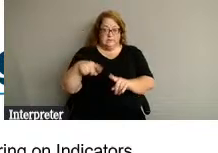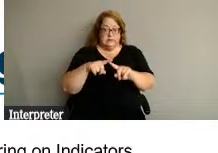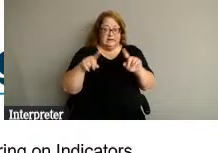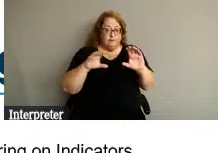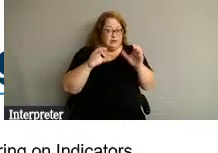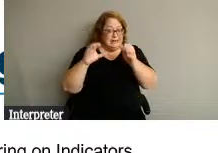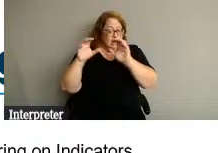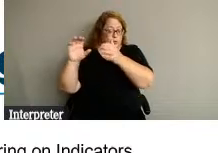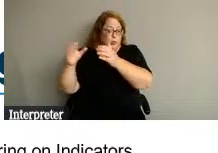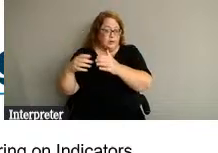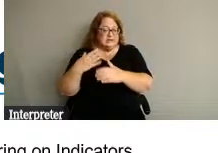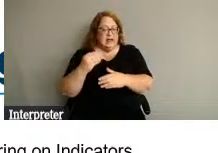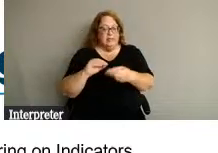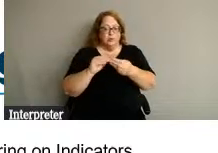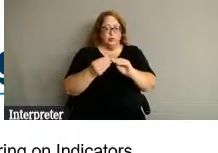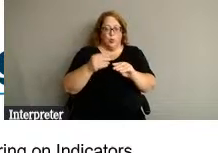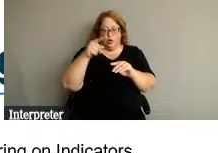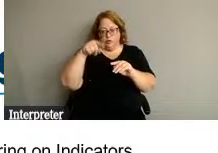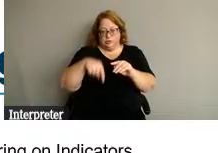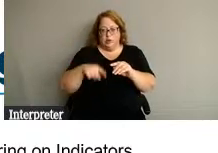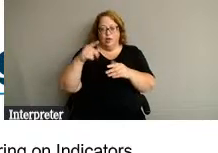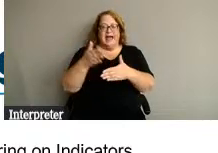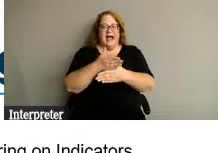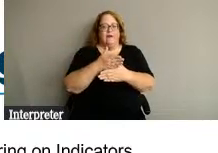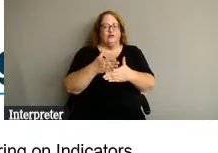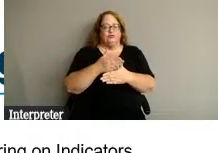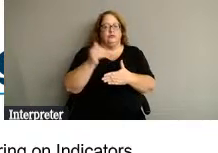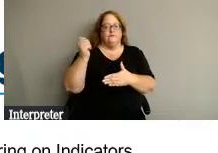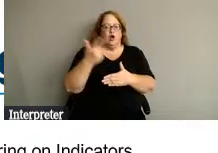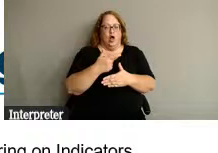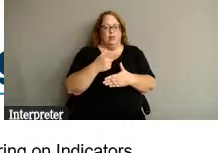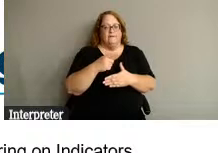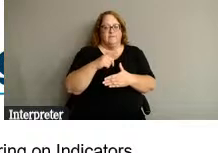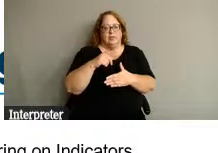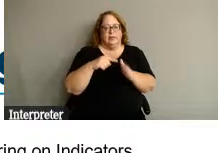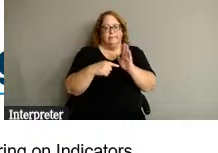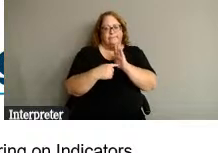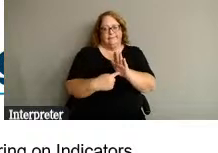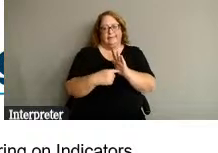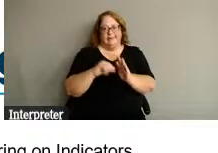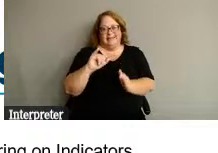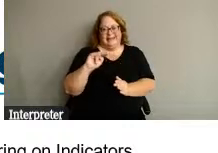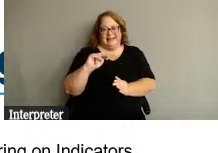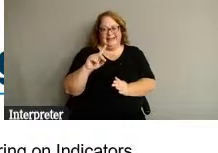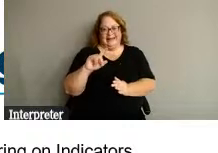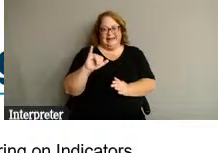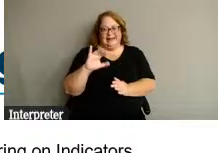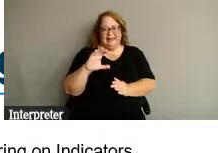categories, and the scores underneath that is the average of all of the indicators under that category.